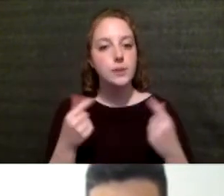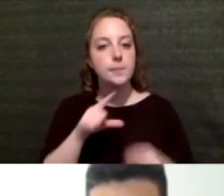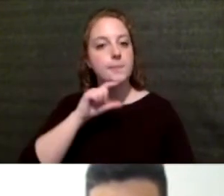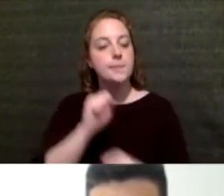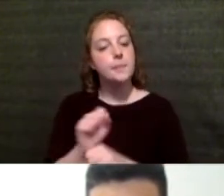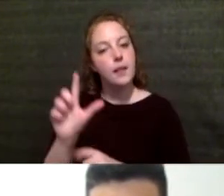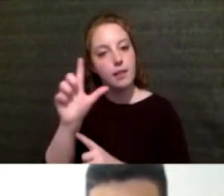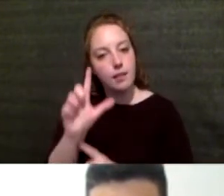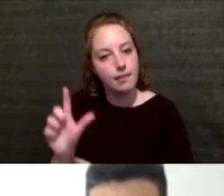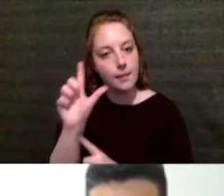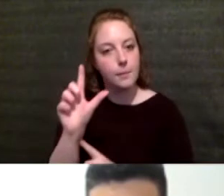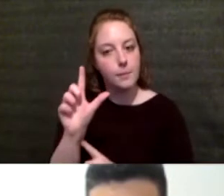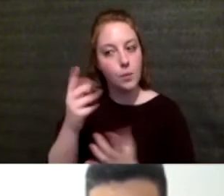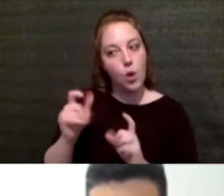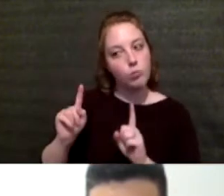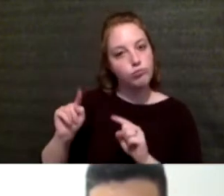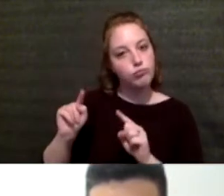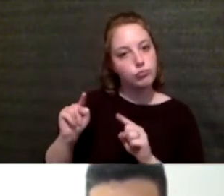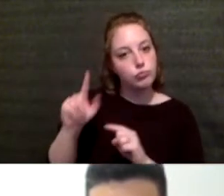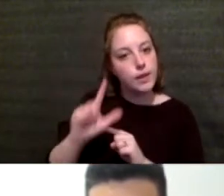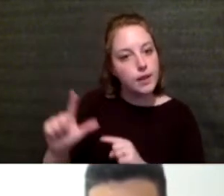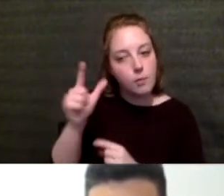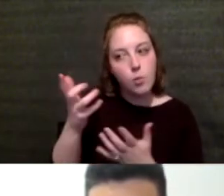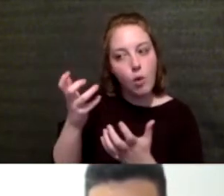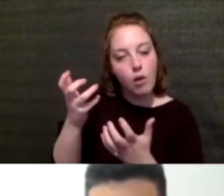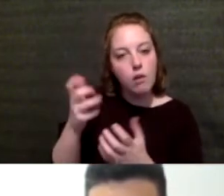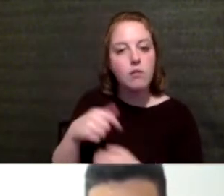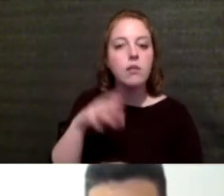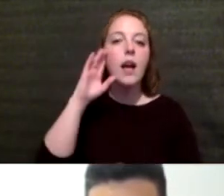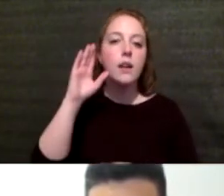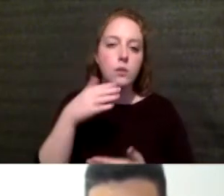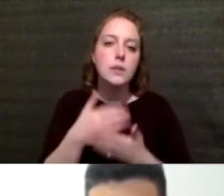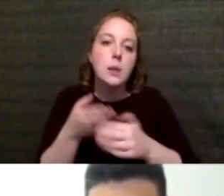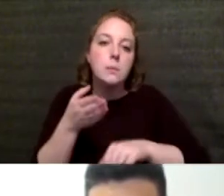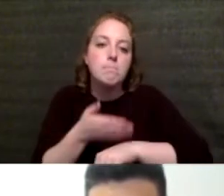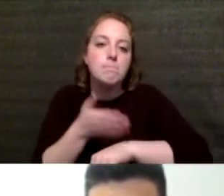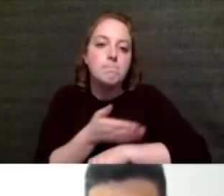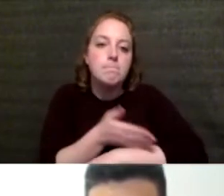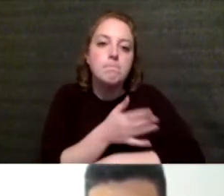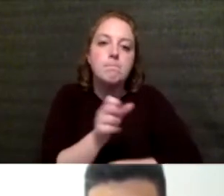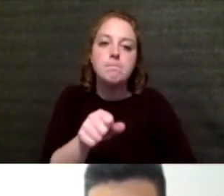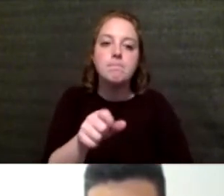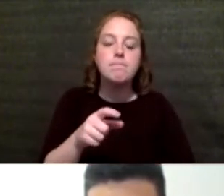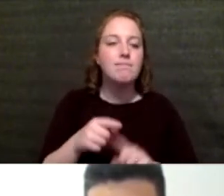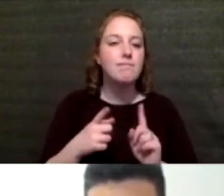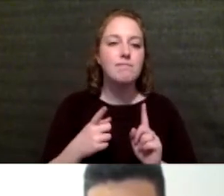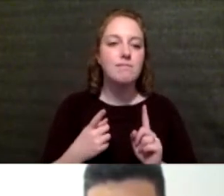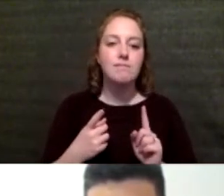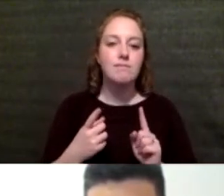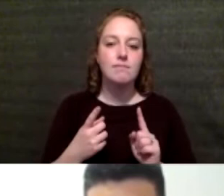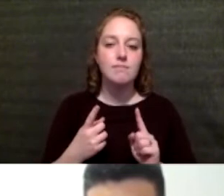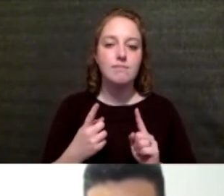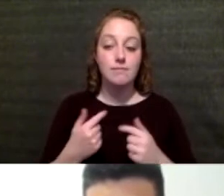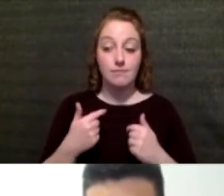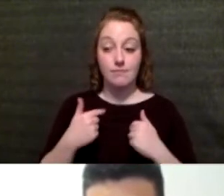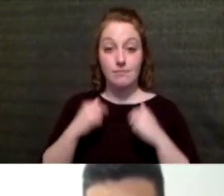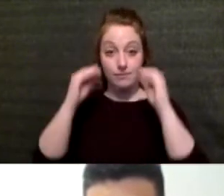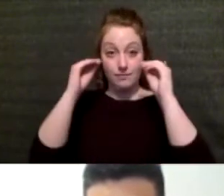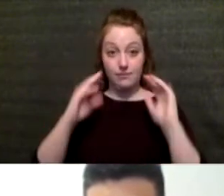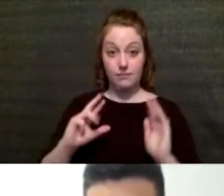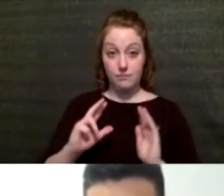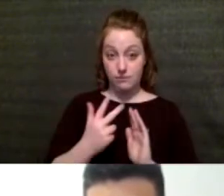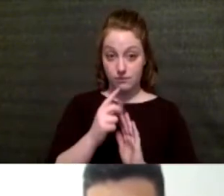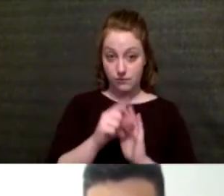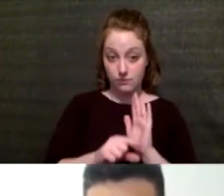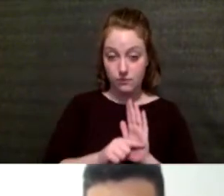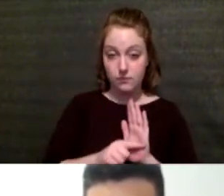kids want to be active in. And I, and I know they've done some dates and all of that, but, um, as a teacher, a third grade teacher,